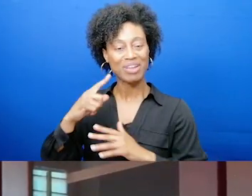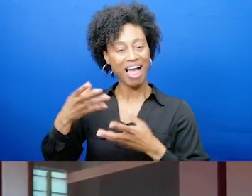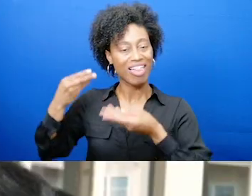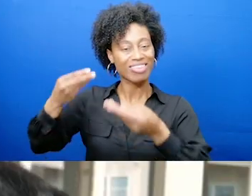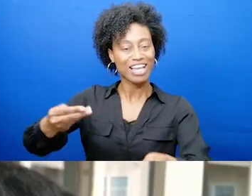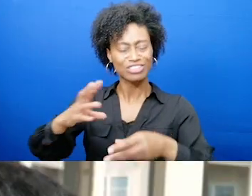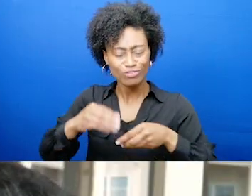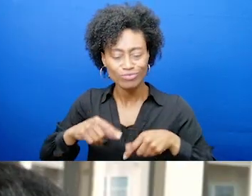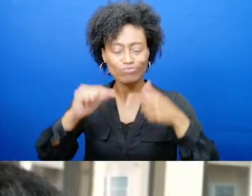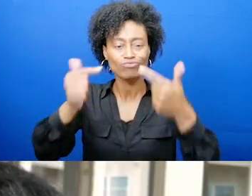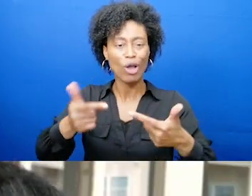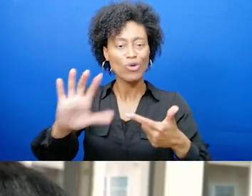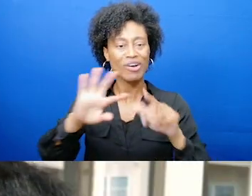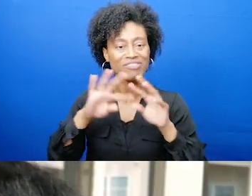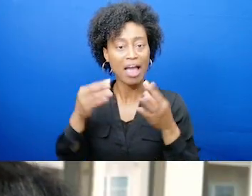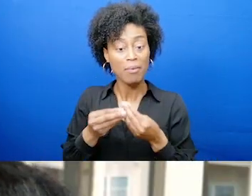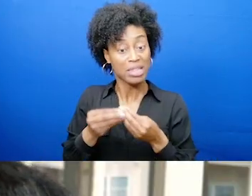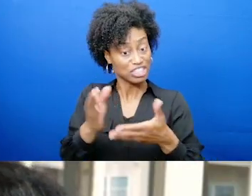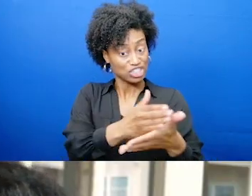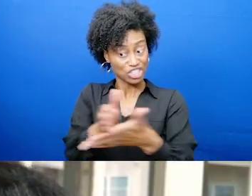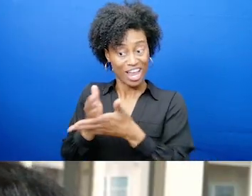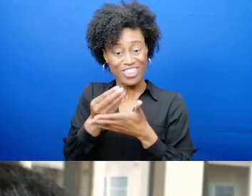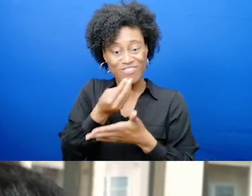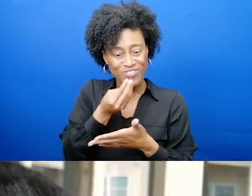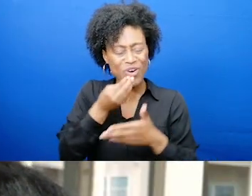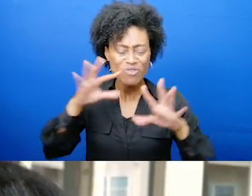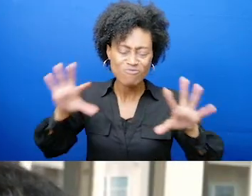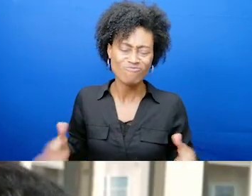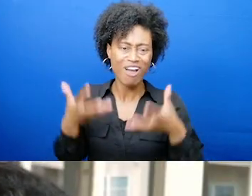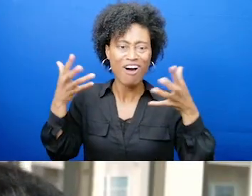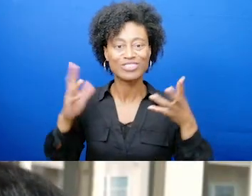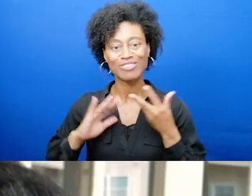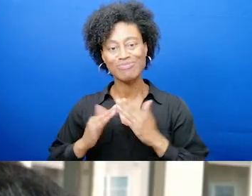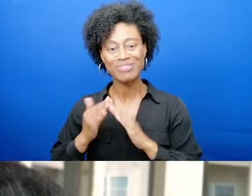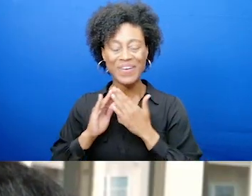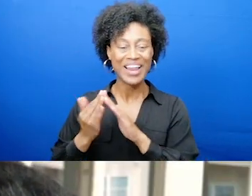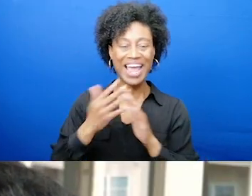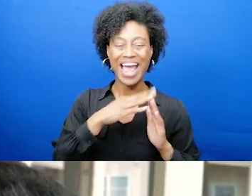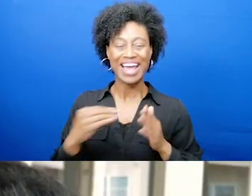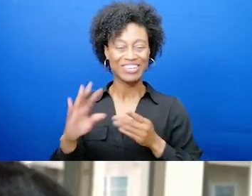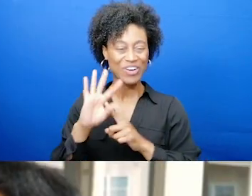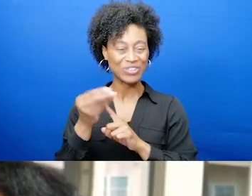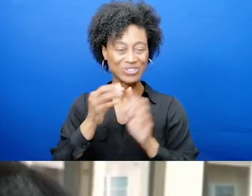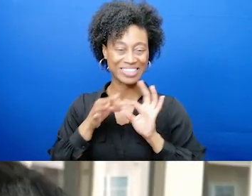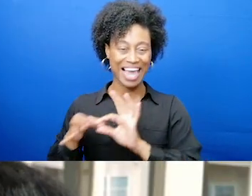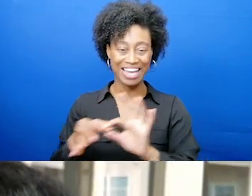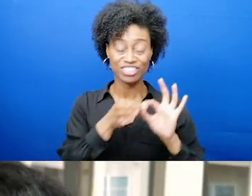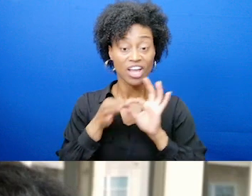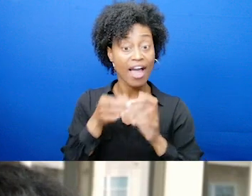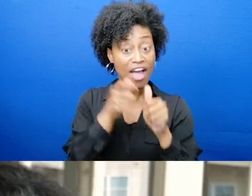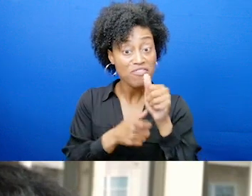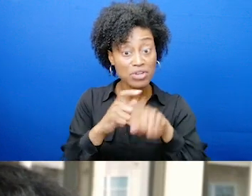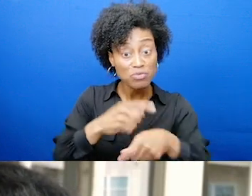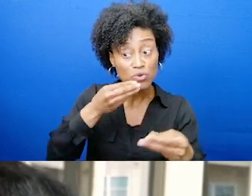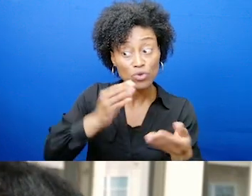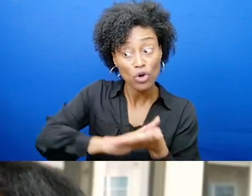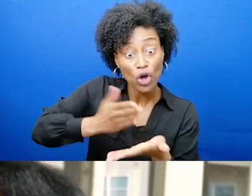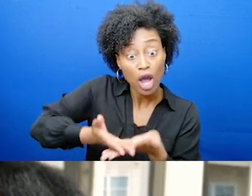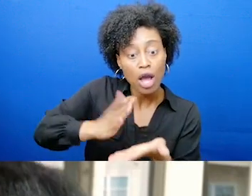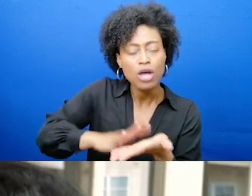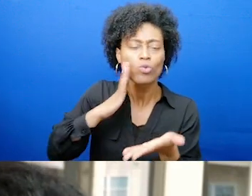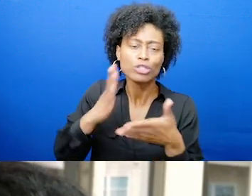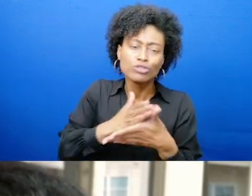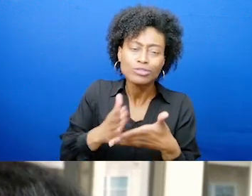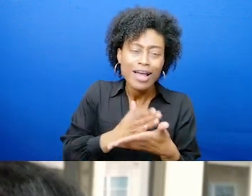family. Sharing these meals is a powerful way to foster community and cultural connection. Every time you cook these, you are